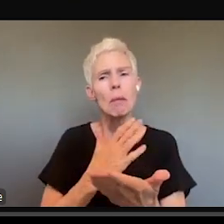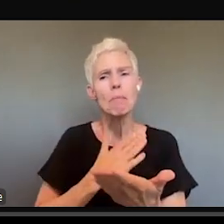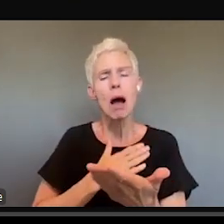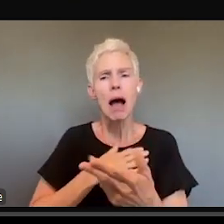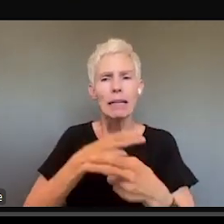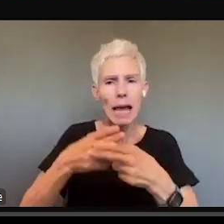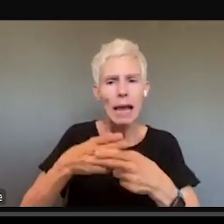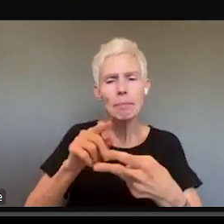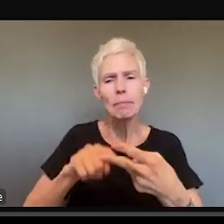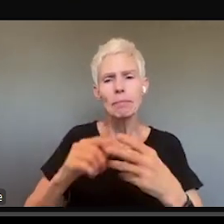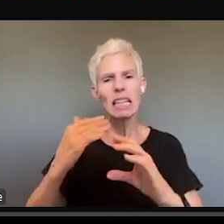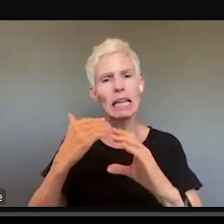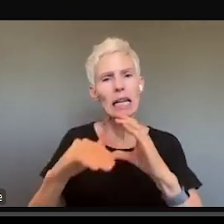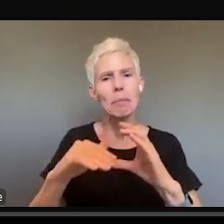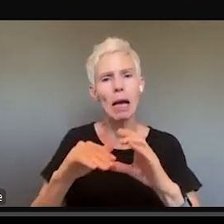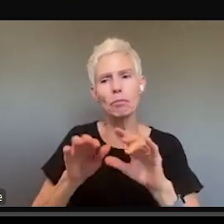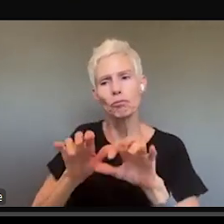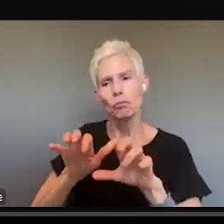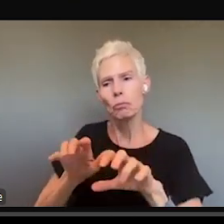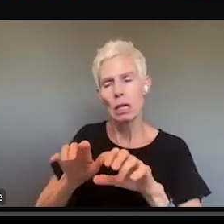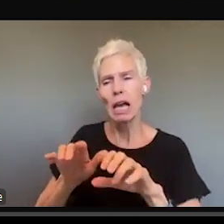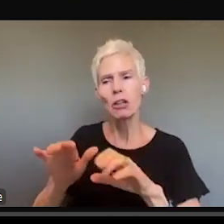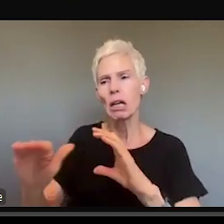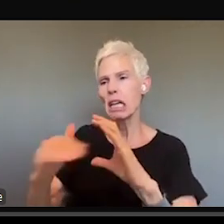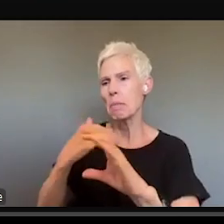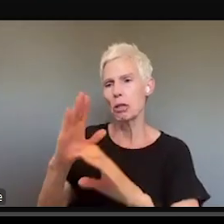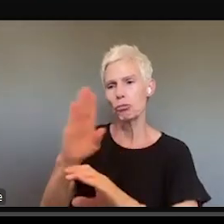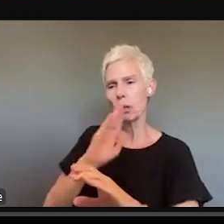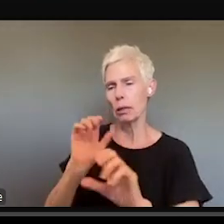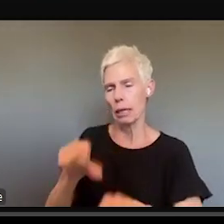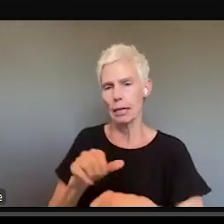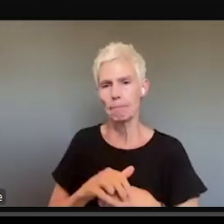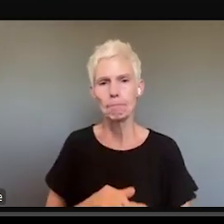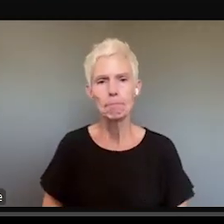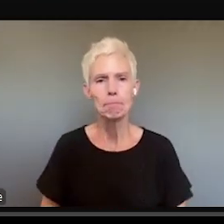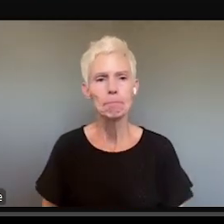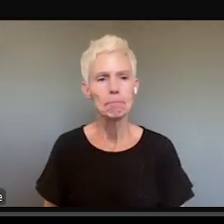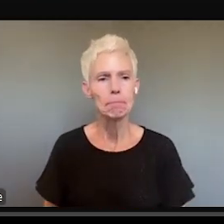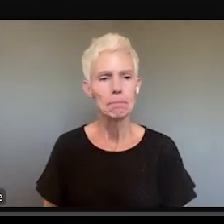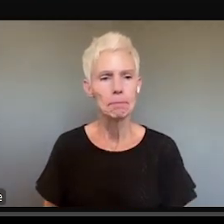name and email, and you can always email me directly.